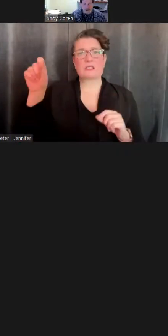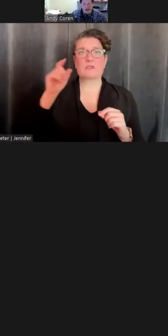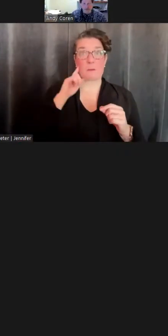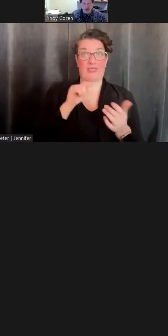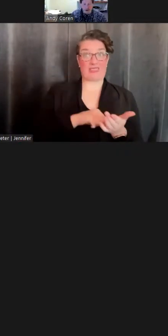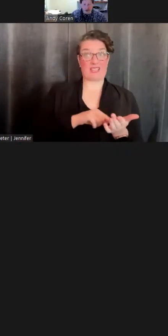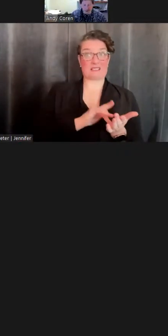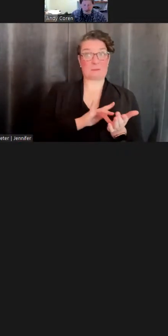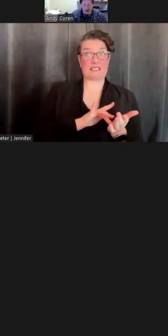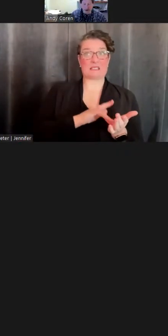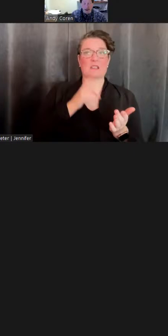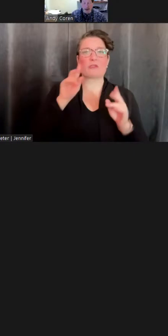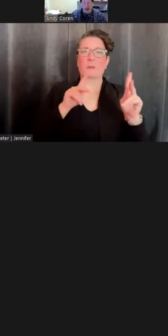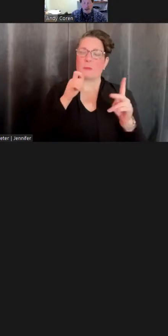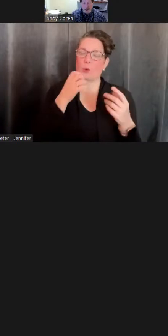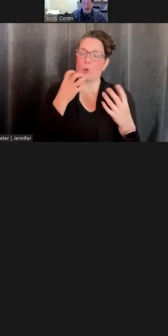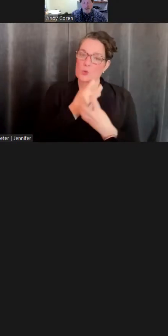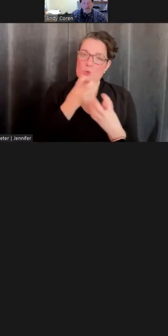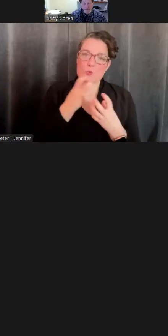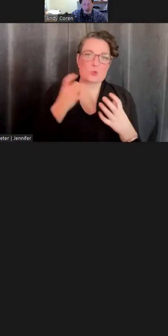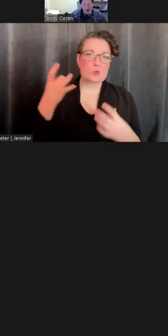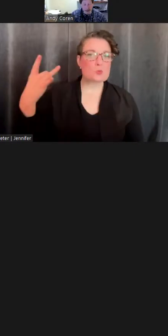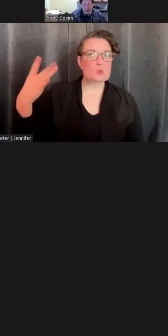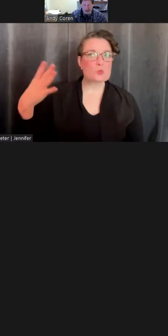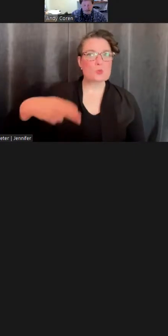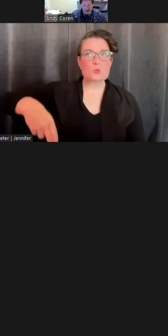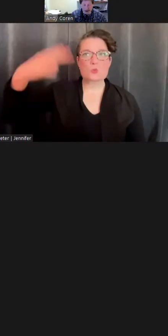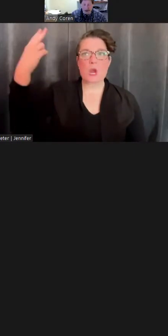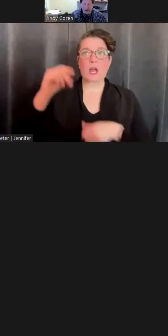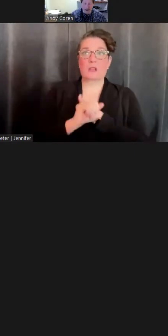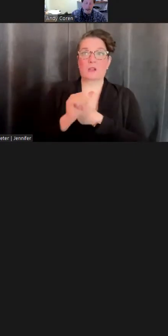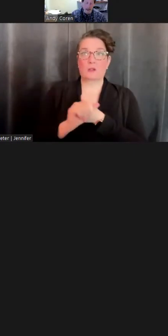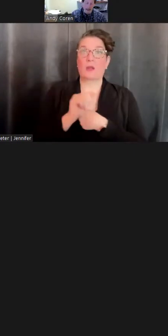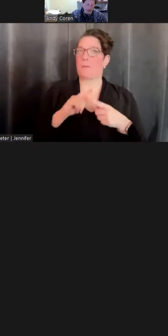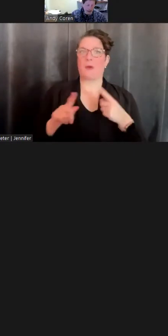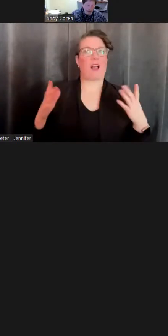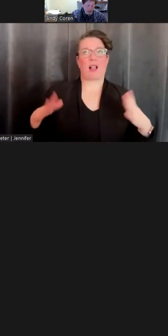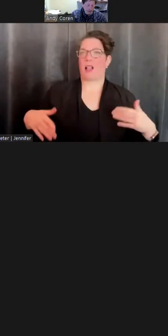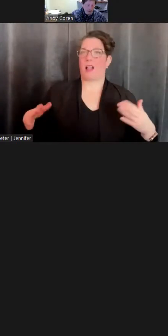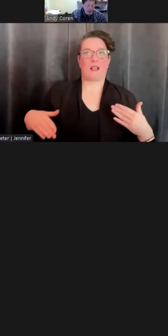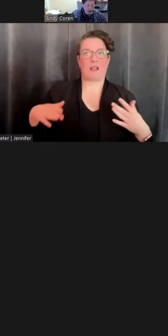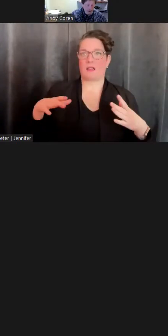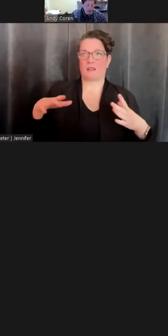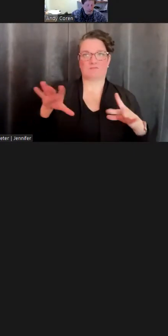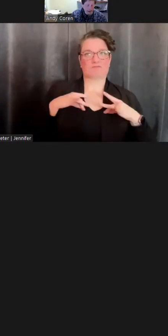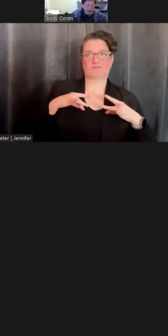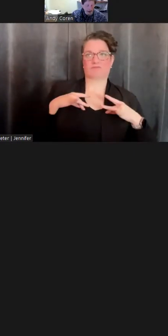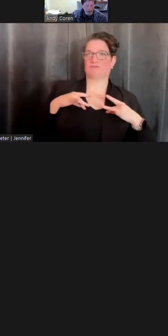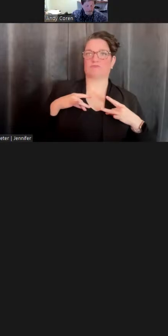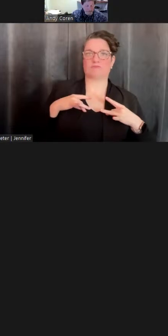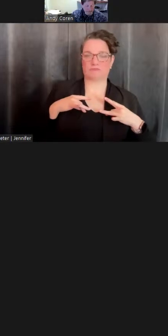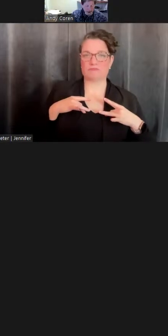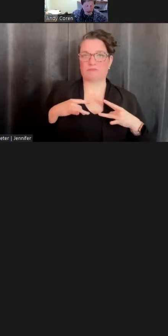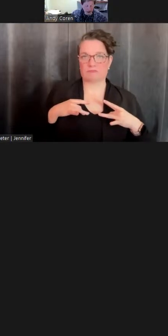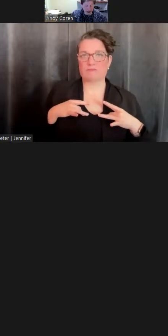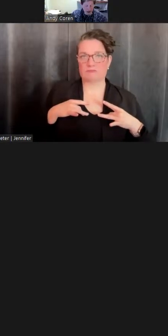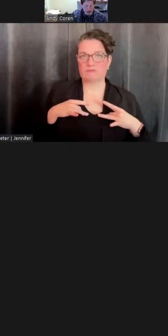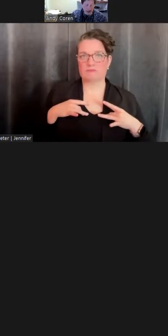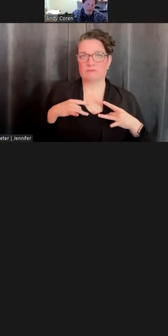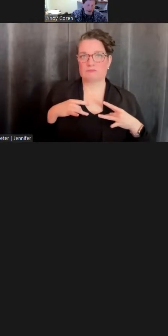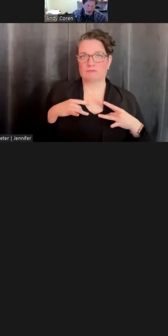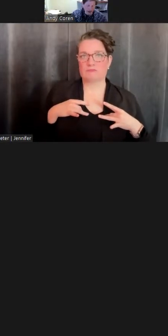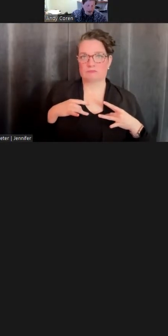the severest risk before they get infection, and it would presumably be